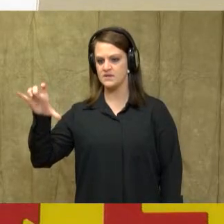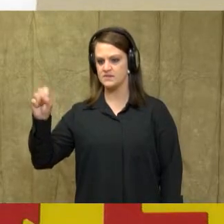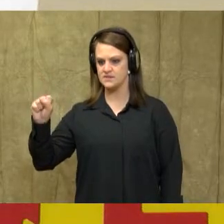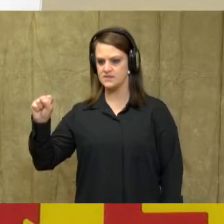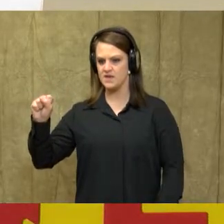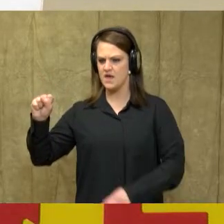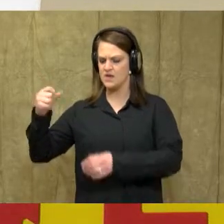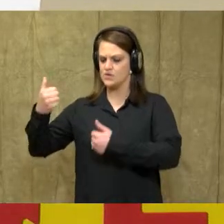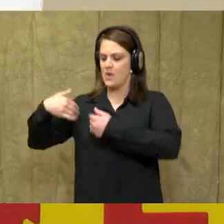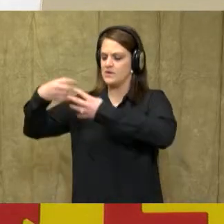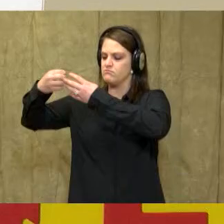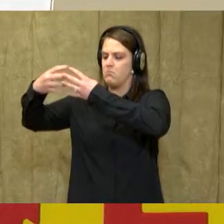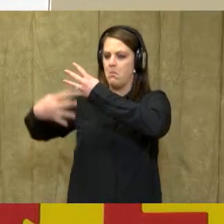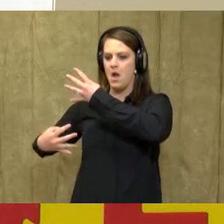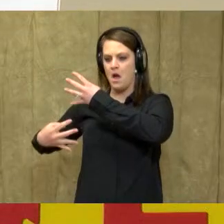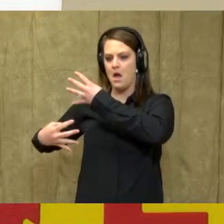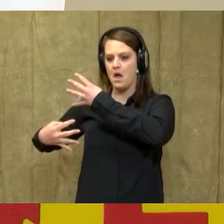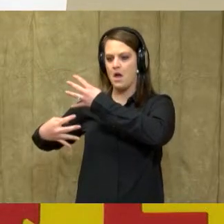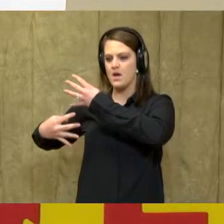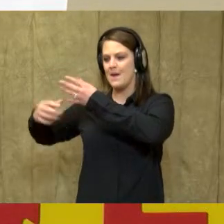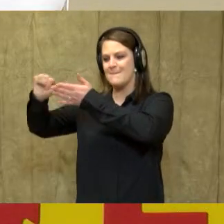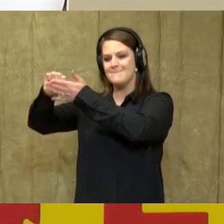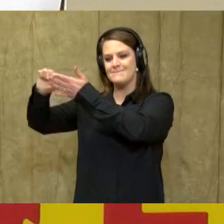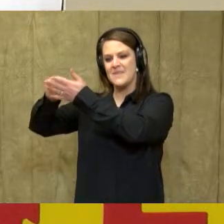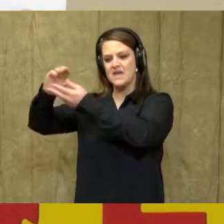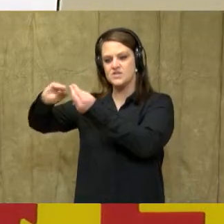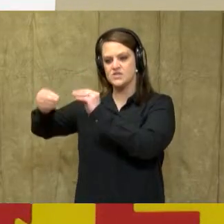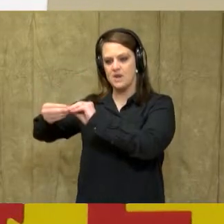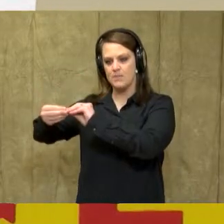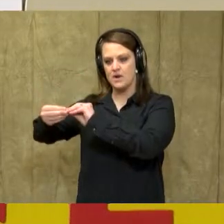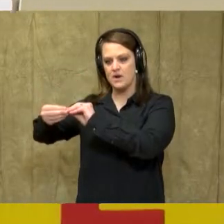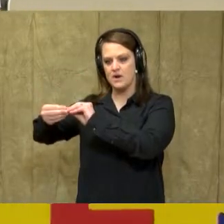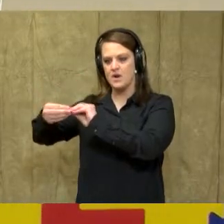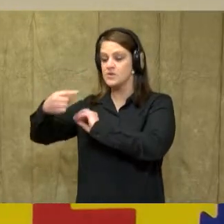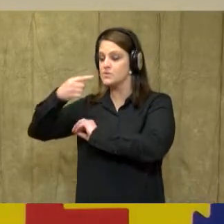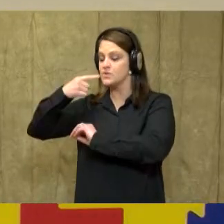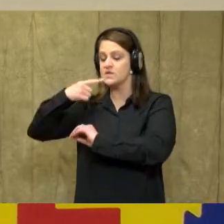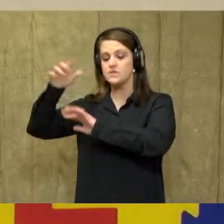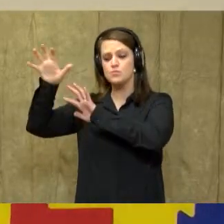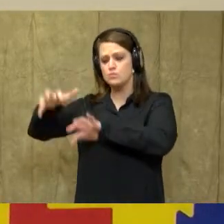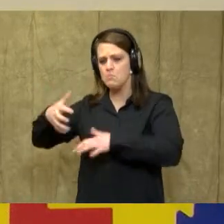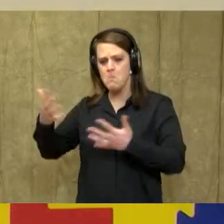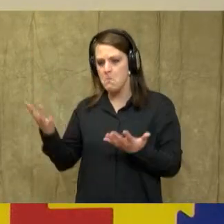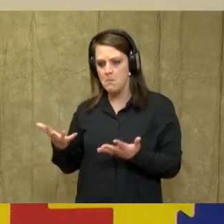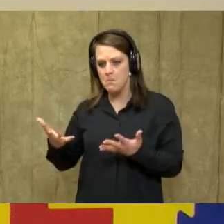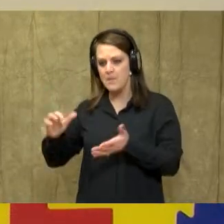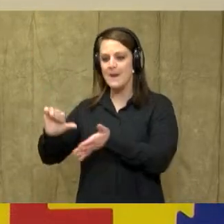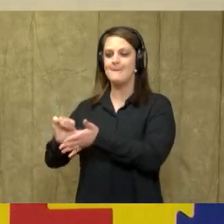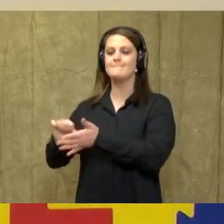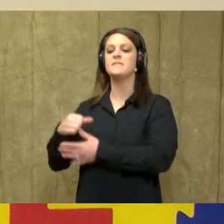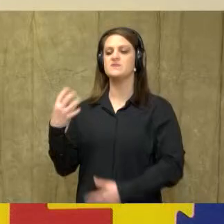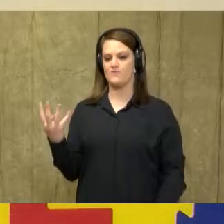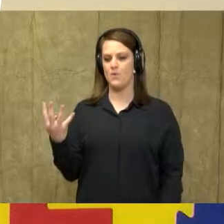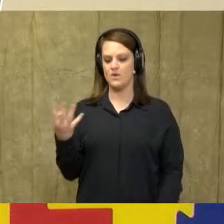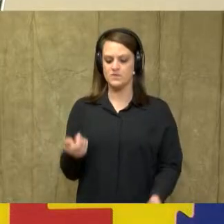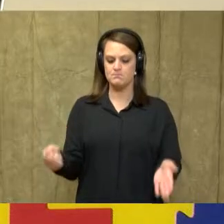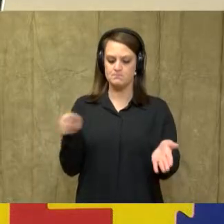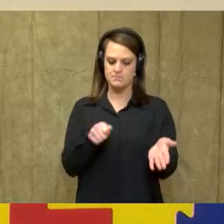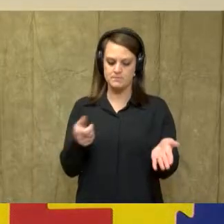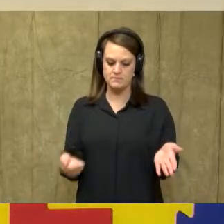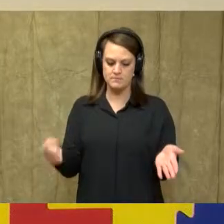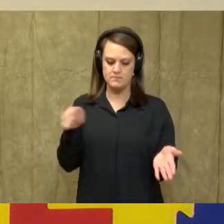what page it's on. It says, what is rain? And it's on page 4. So let's turn to page